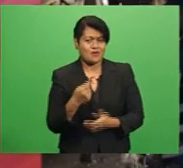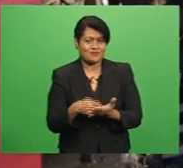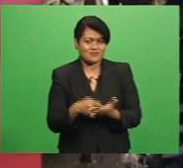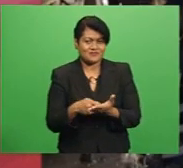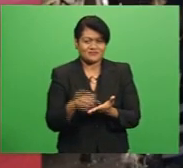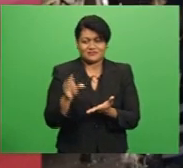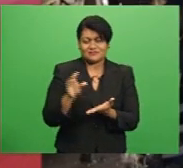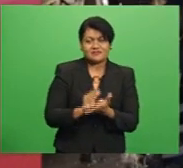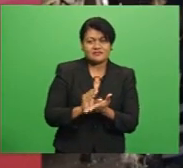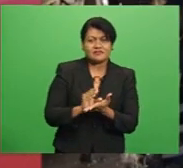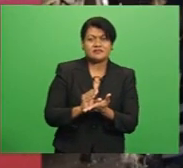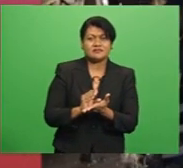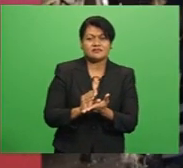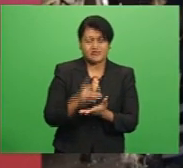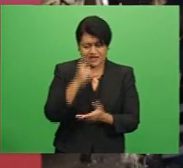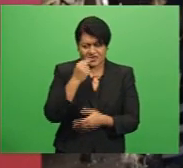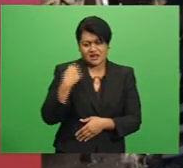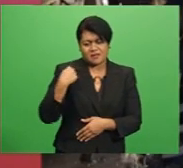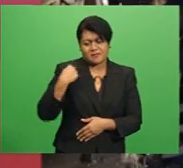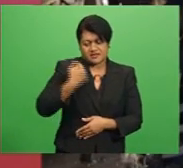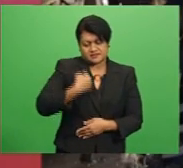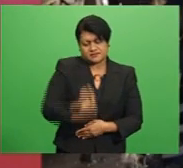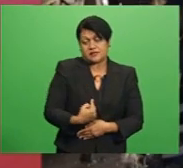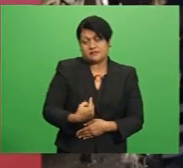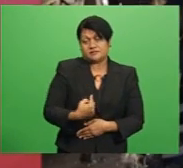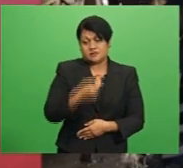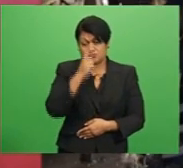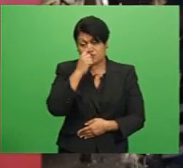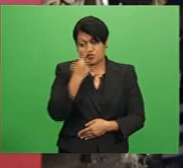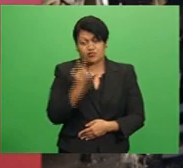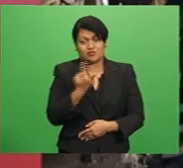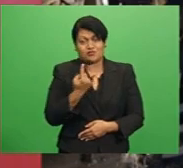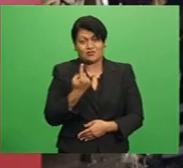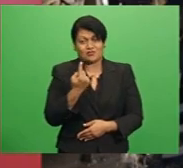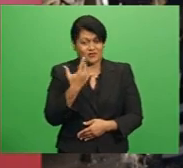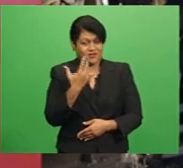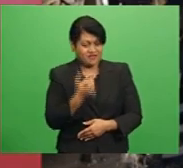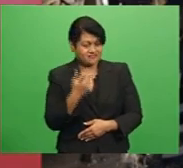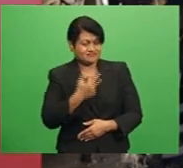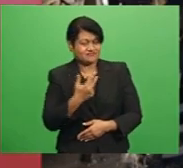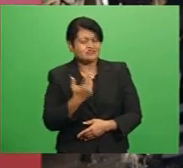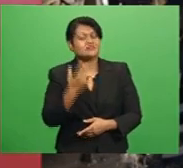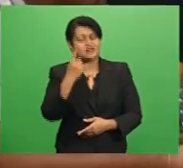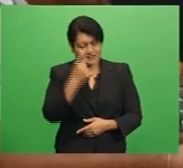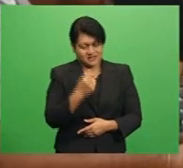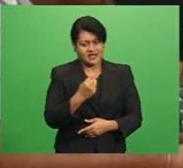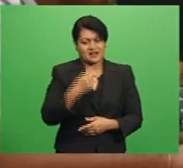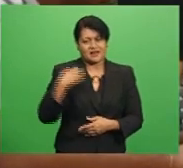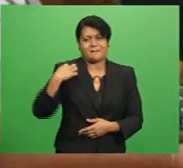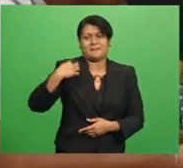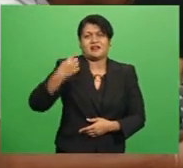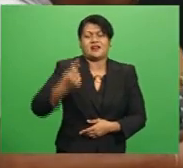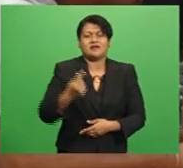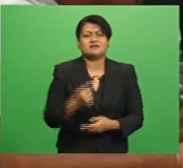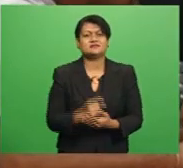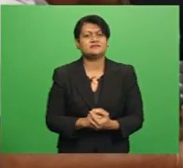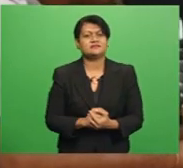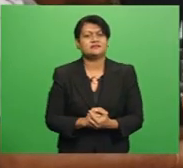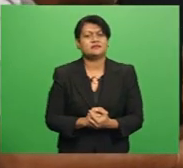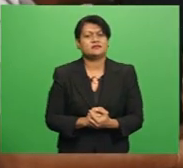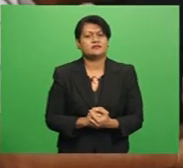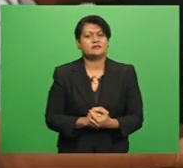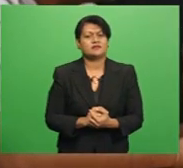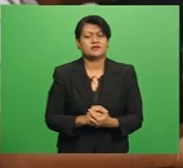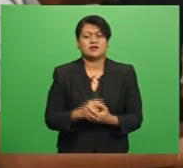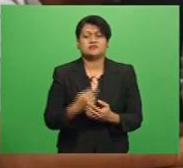injury, they can apply themselves or someone on their behalf can apply for compensation. And as far as those who have